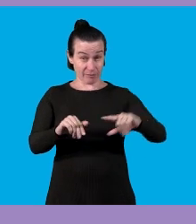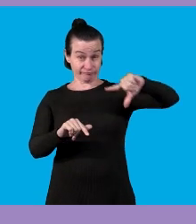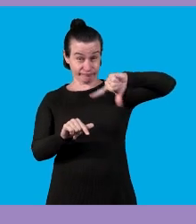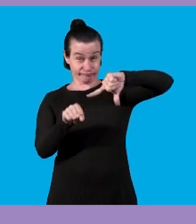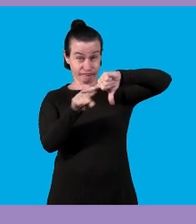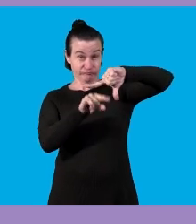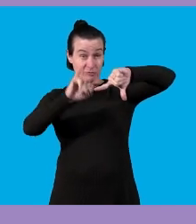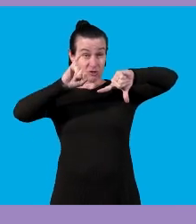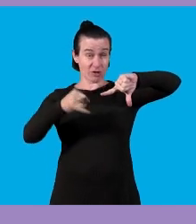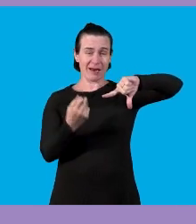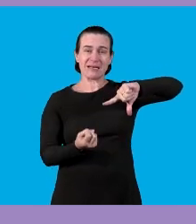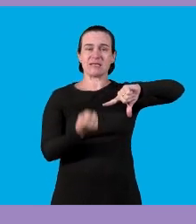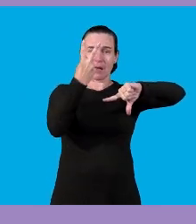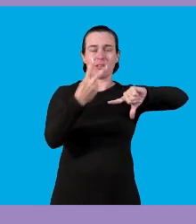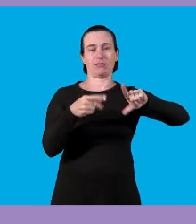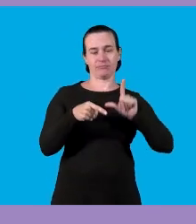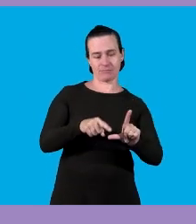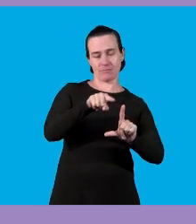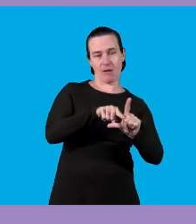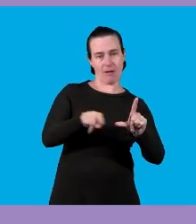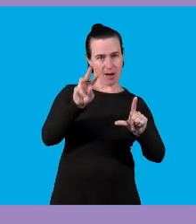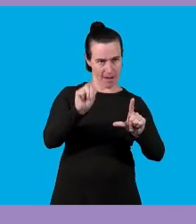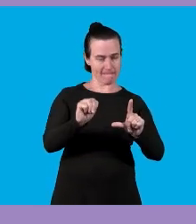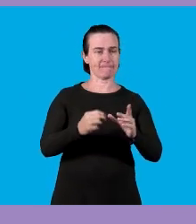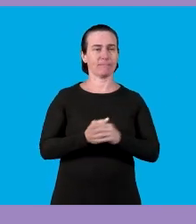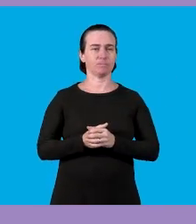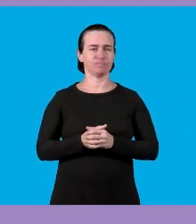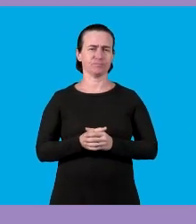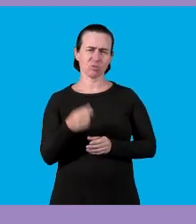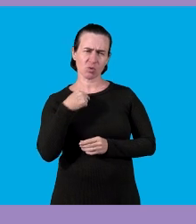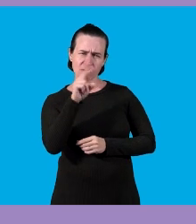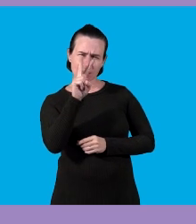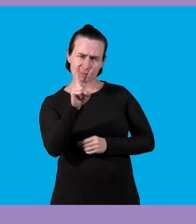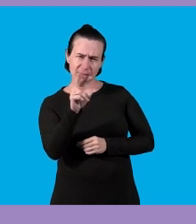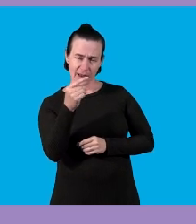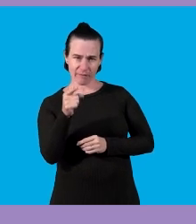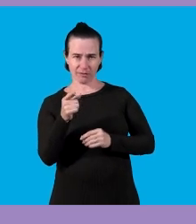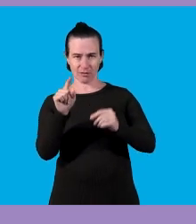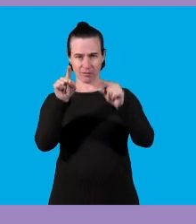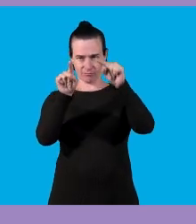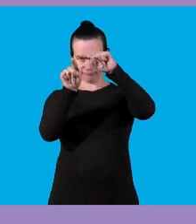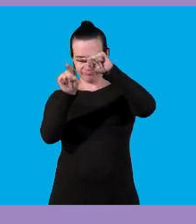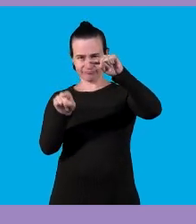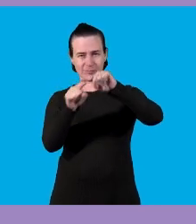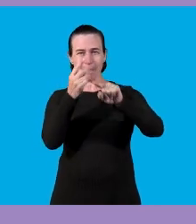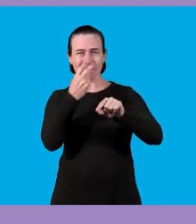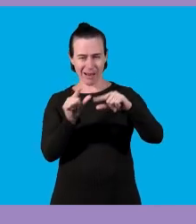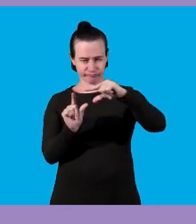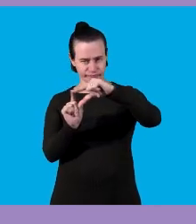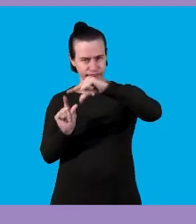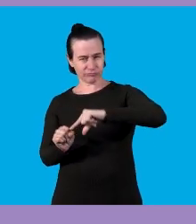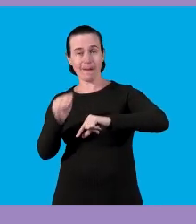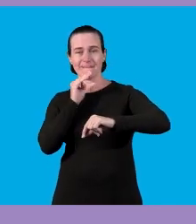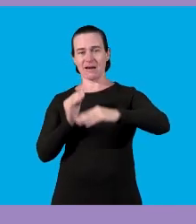the diagram and see where angle J and M are. And you'd see that these are parallel lines,